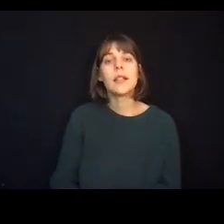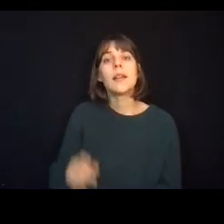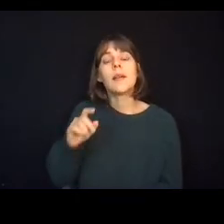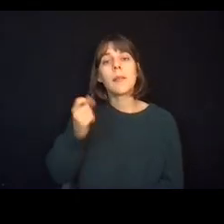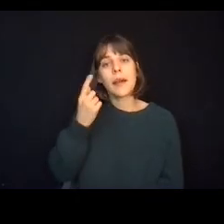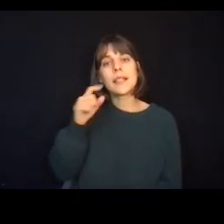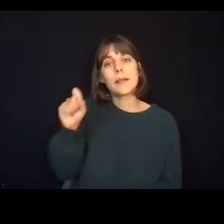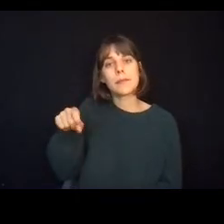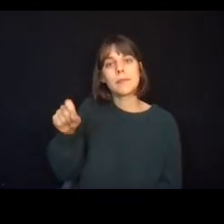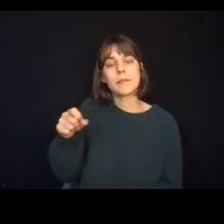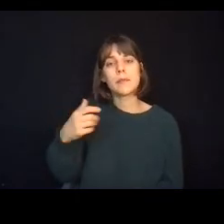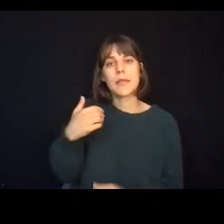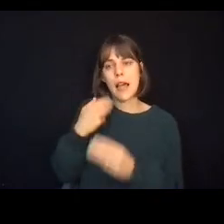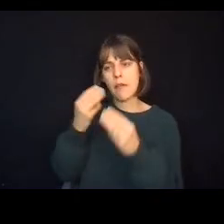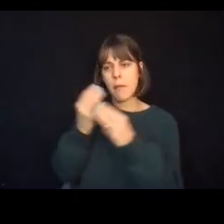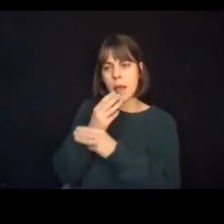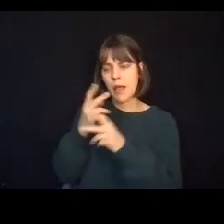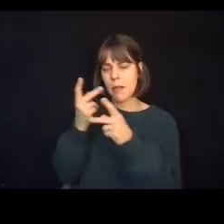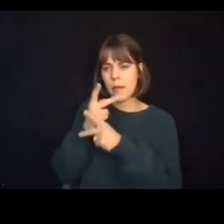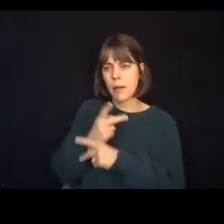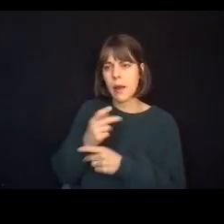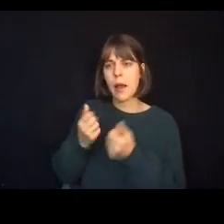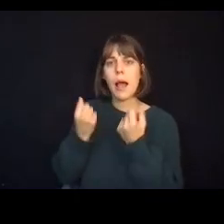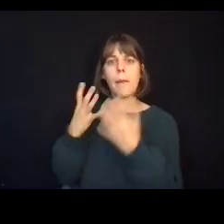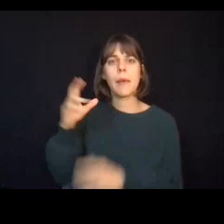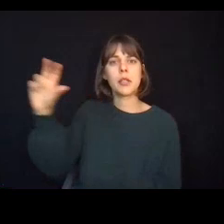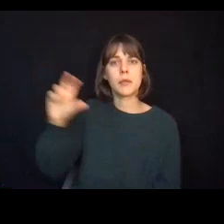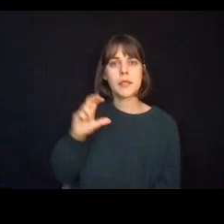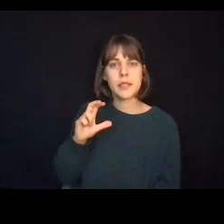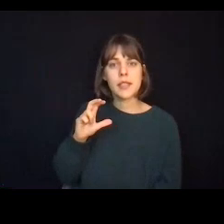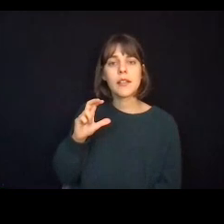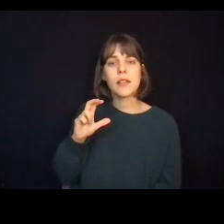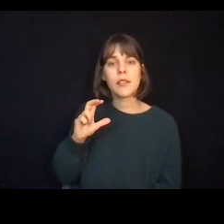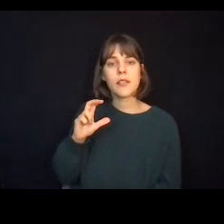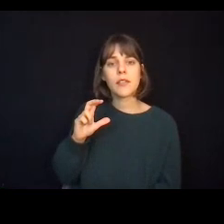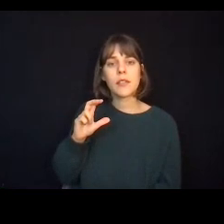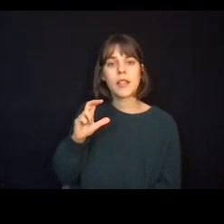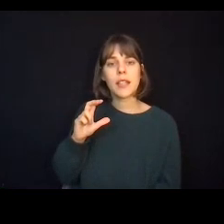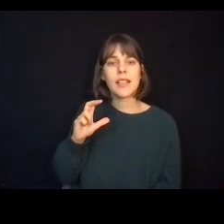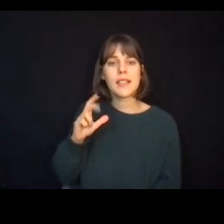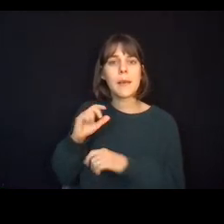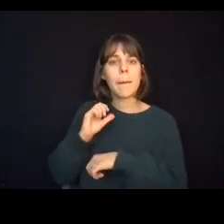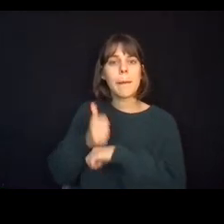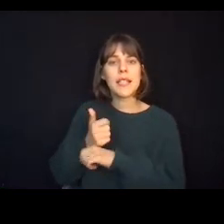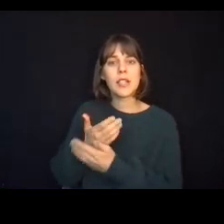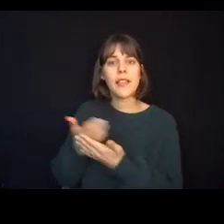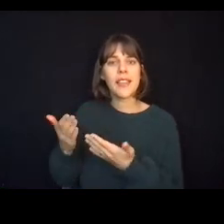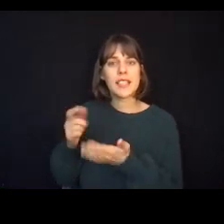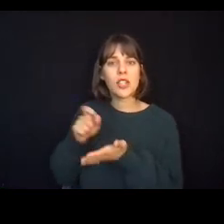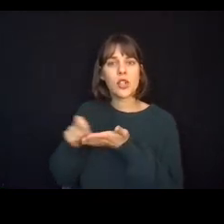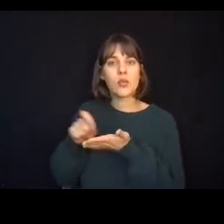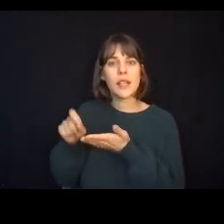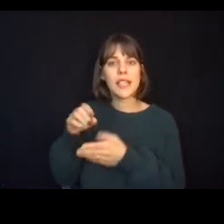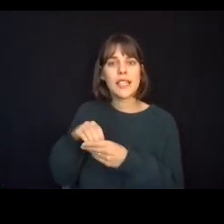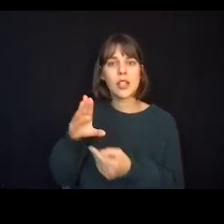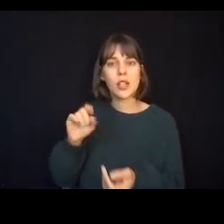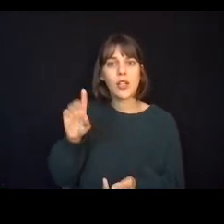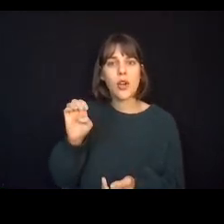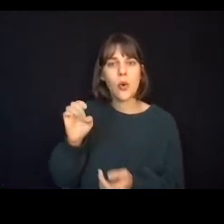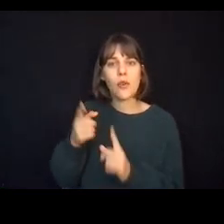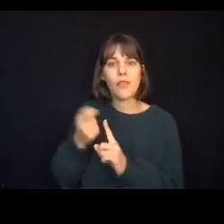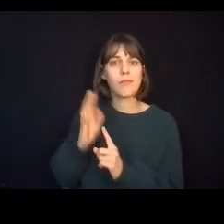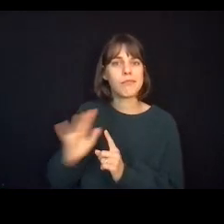But there is a formula that determines what we receive, and that's based on several things that were written into the code in prior years. I'm not exactly familiar with all